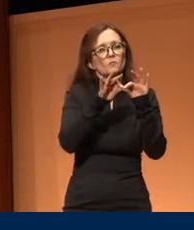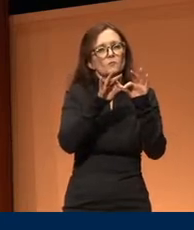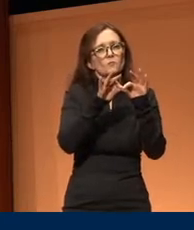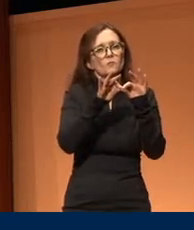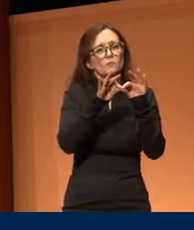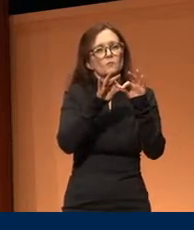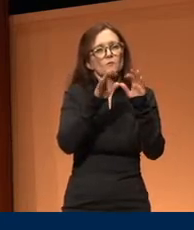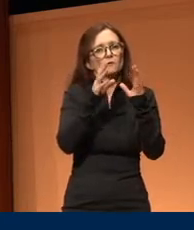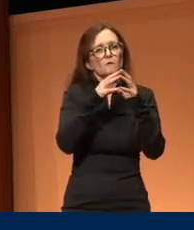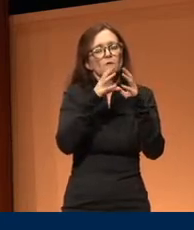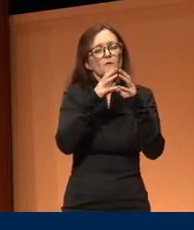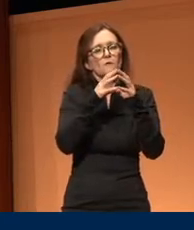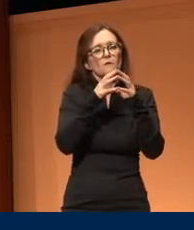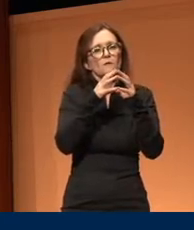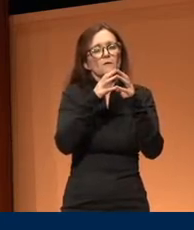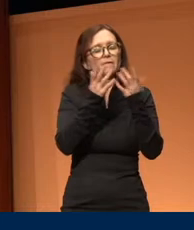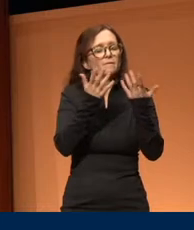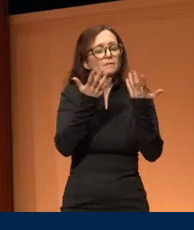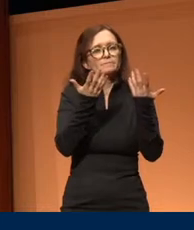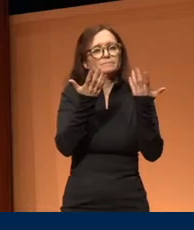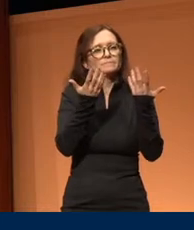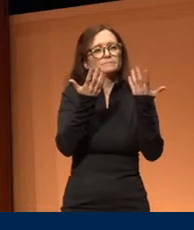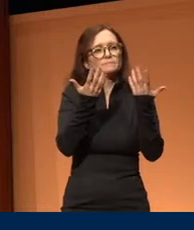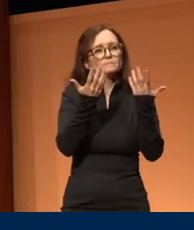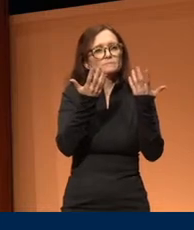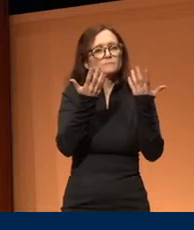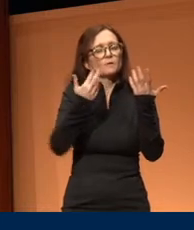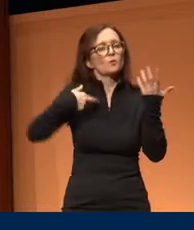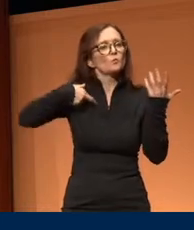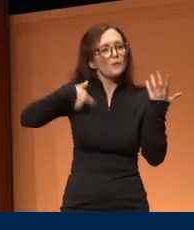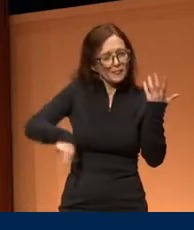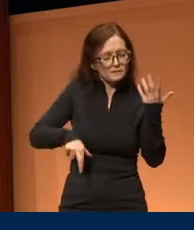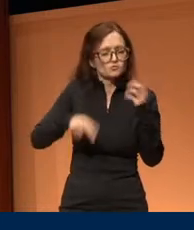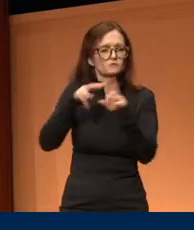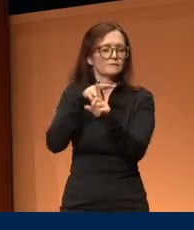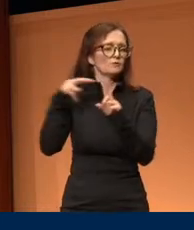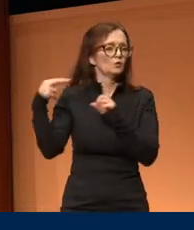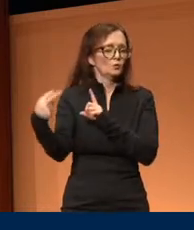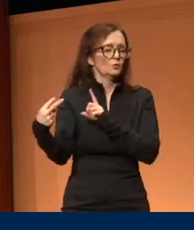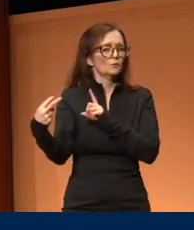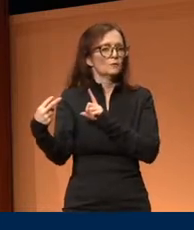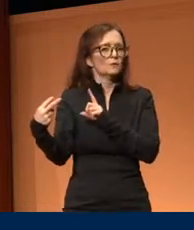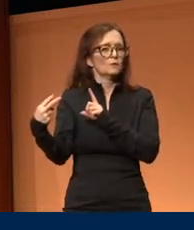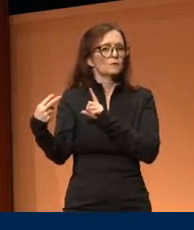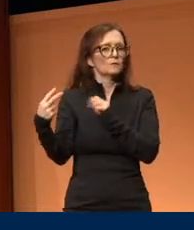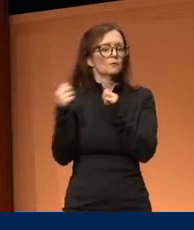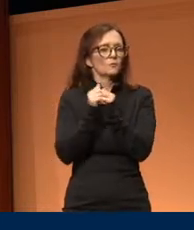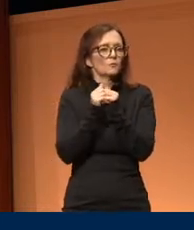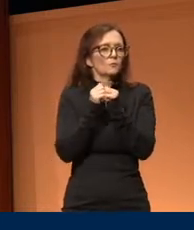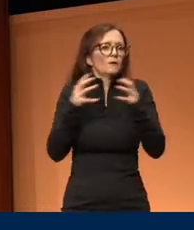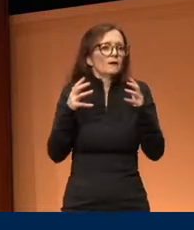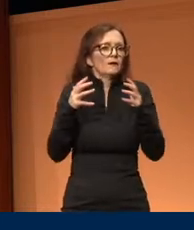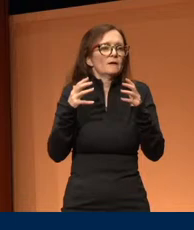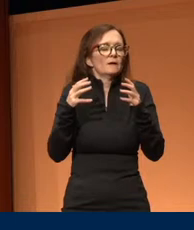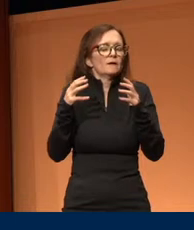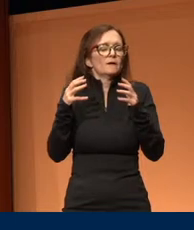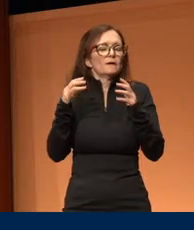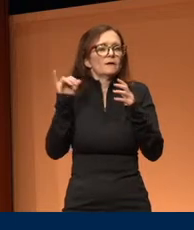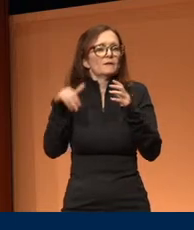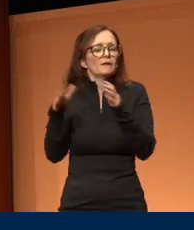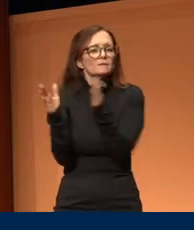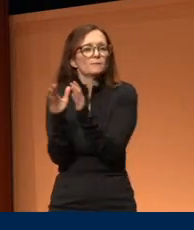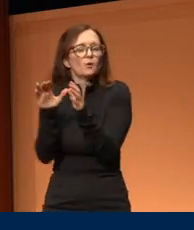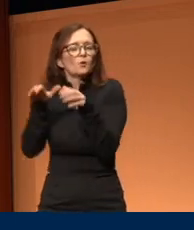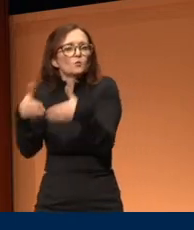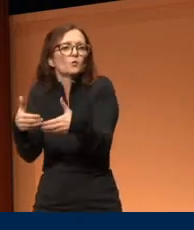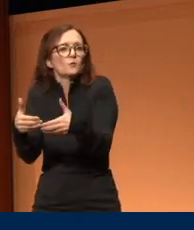and worth of the religious view, without having the minorities do that work, which